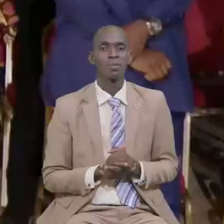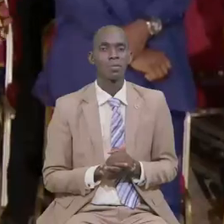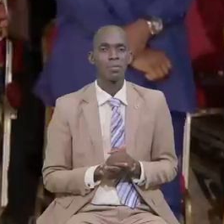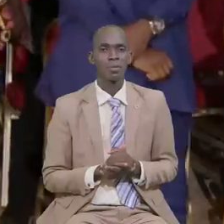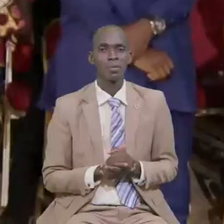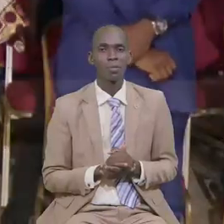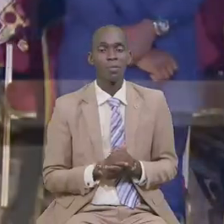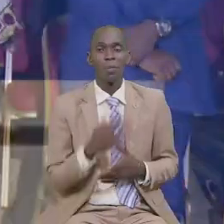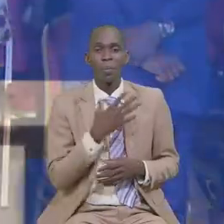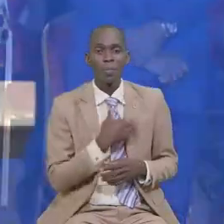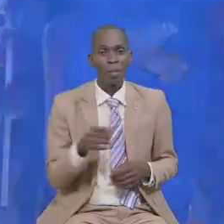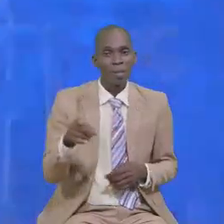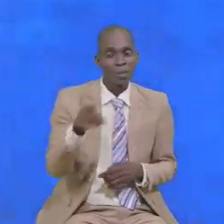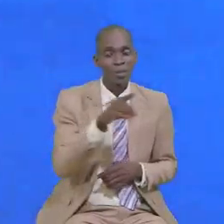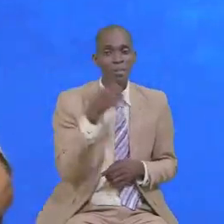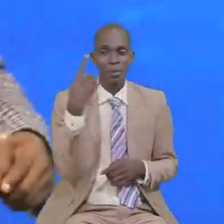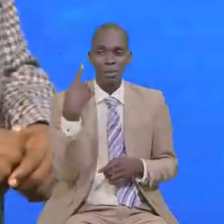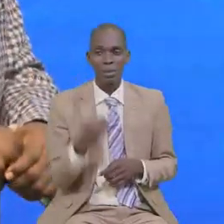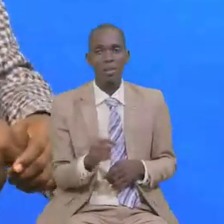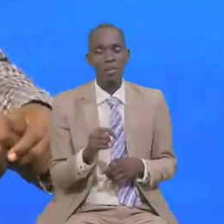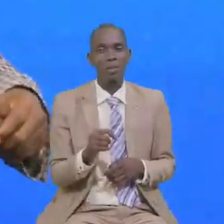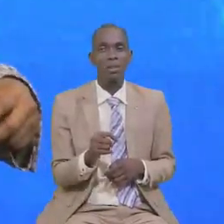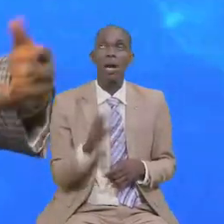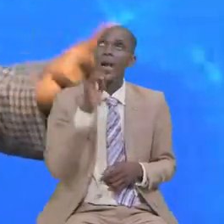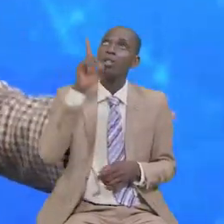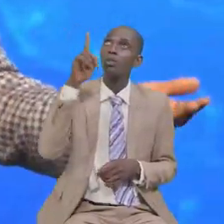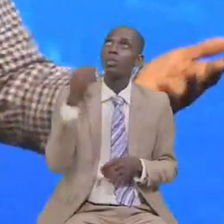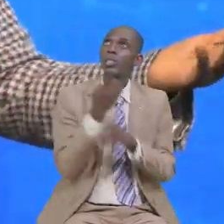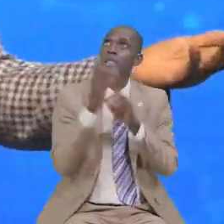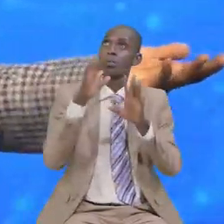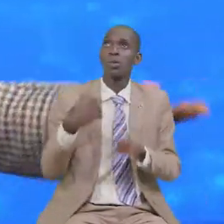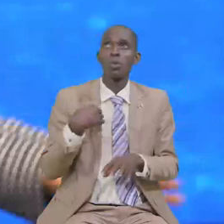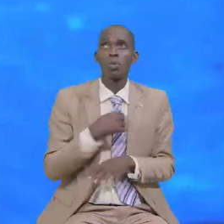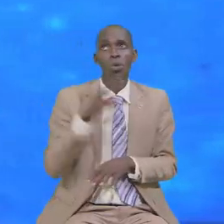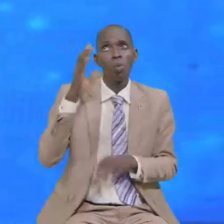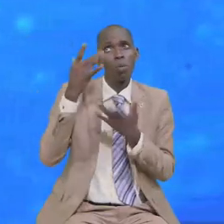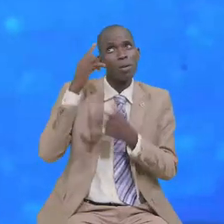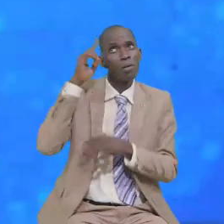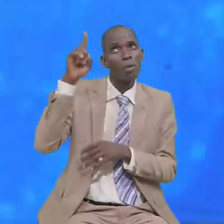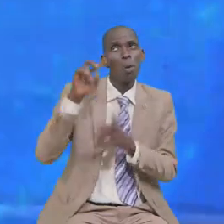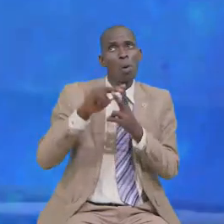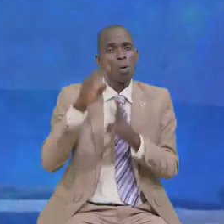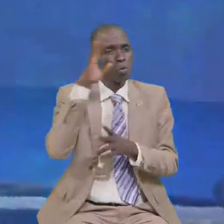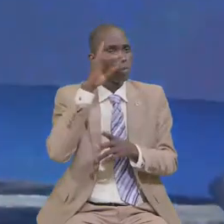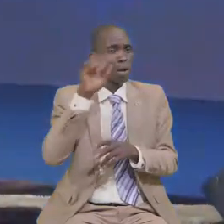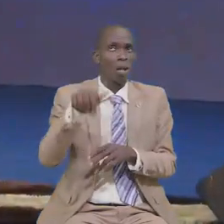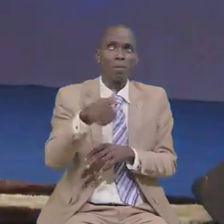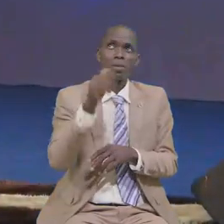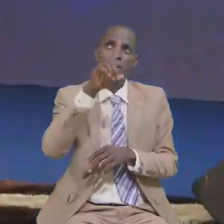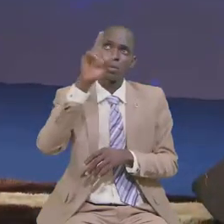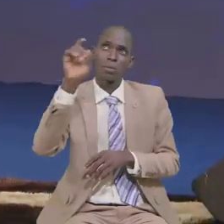Are you the deliverer we're waiting for, or do we look for another?